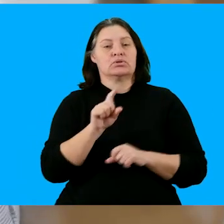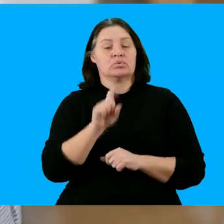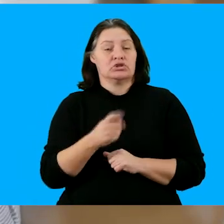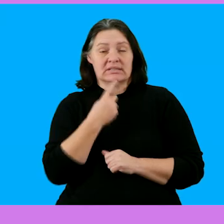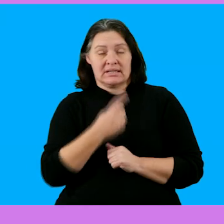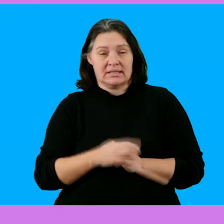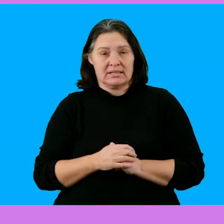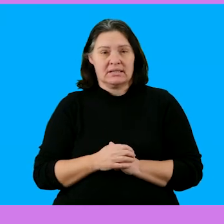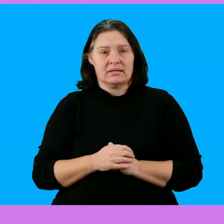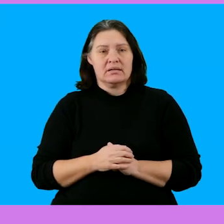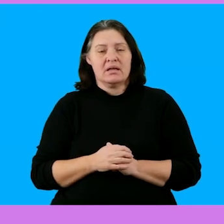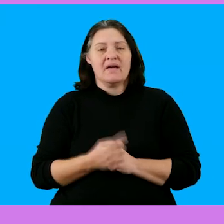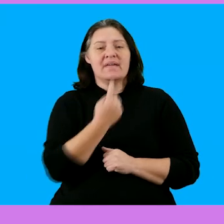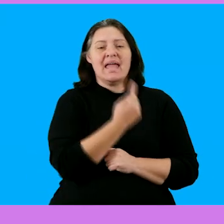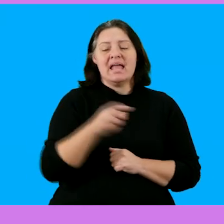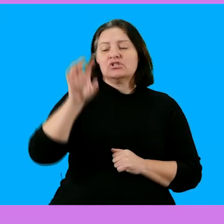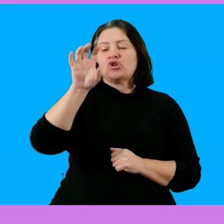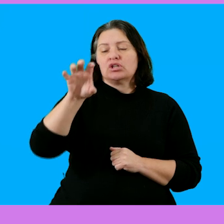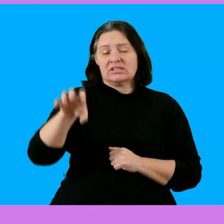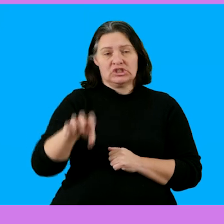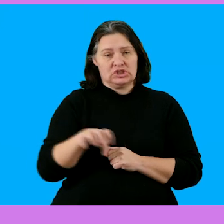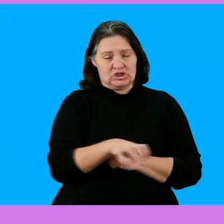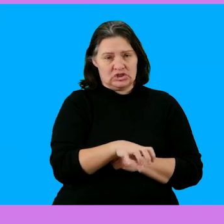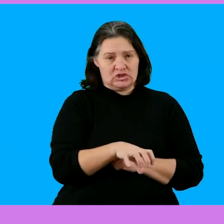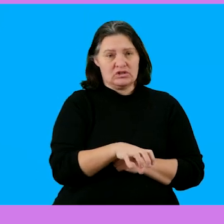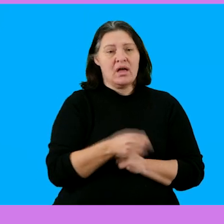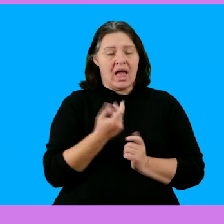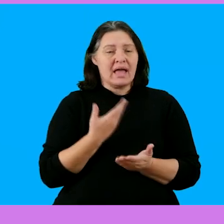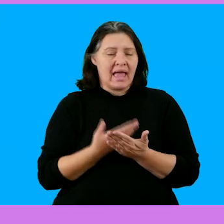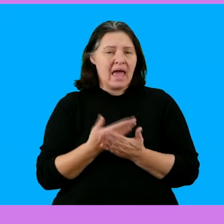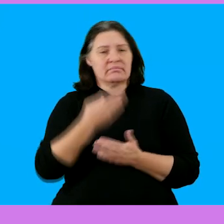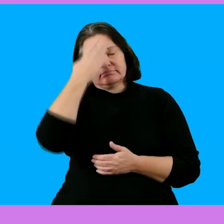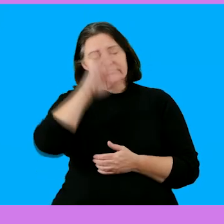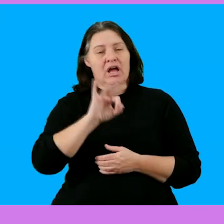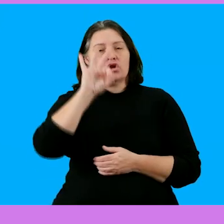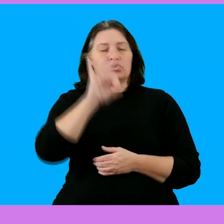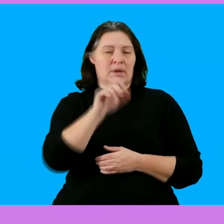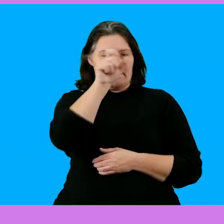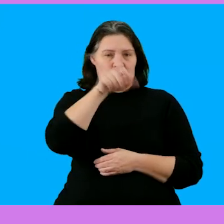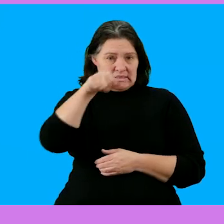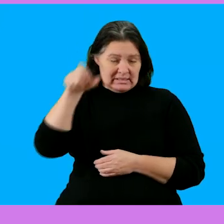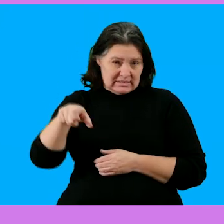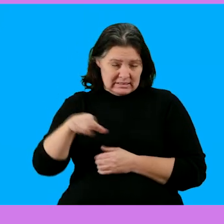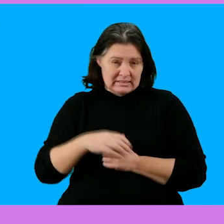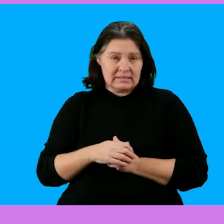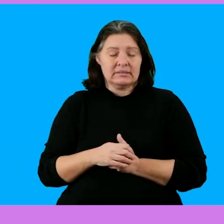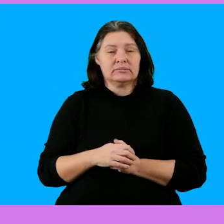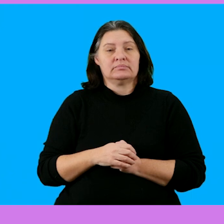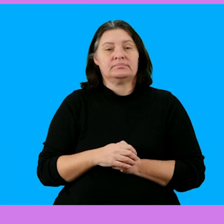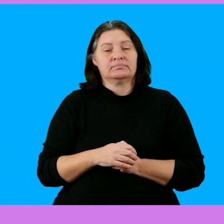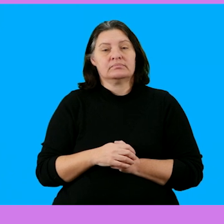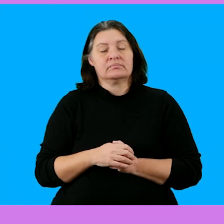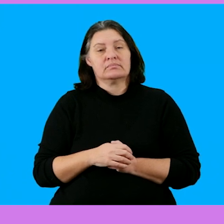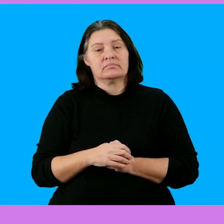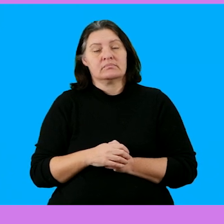next question, it says, if each cottage of the cottages can accommodate 3 guests, so each referred to